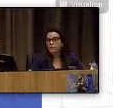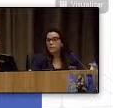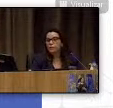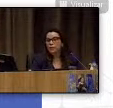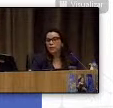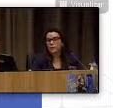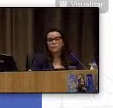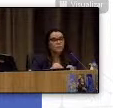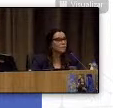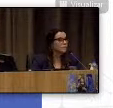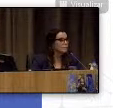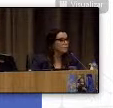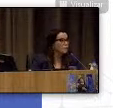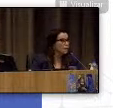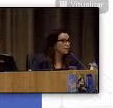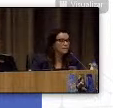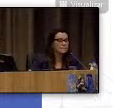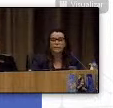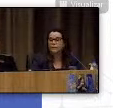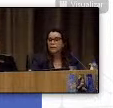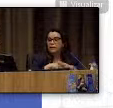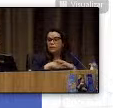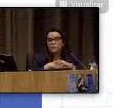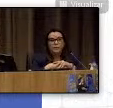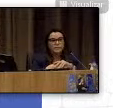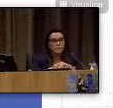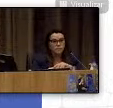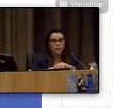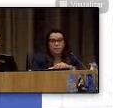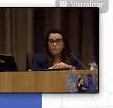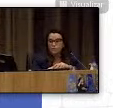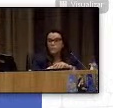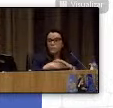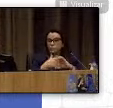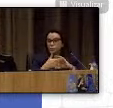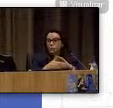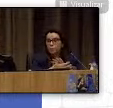to have 323 beds in Fortaleza,